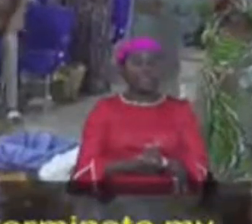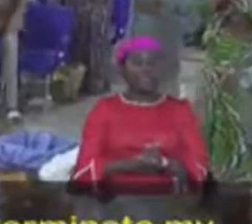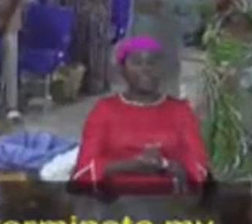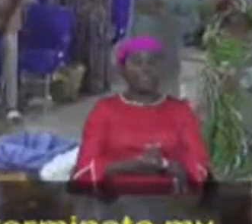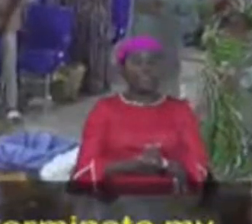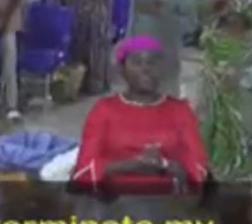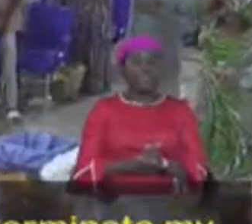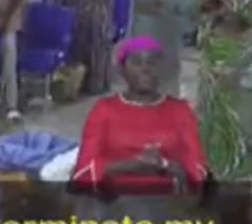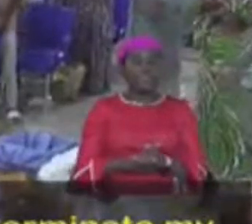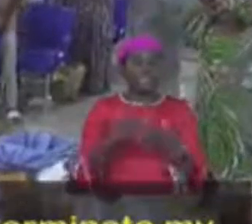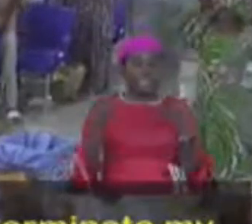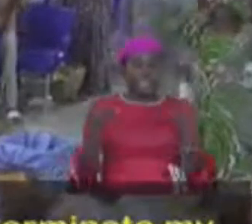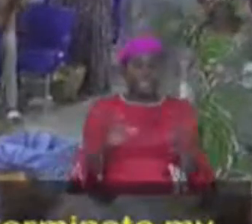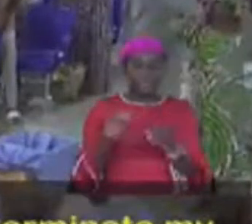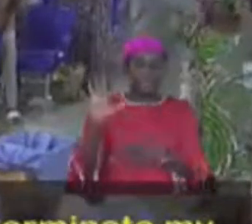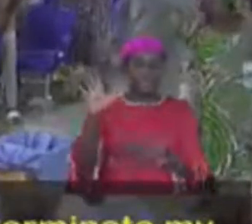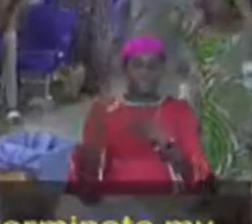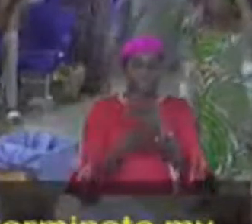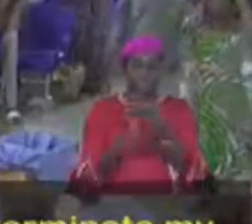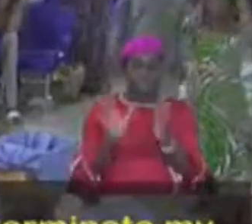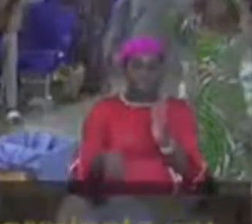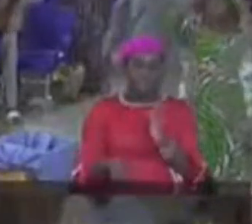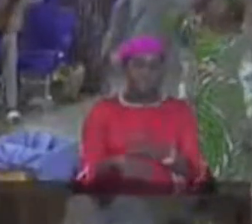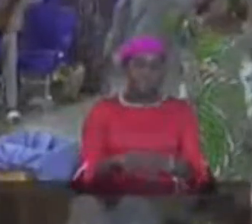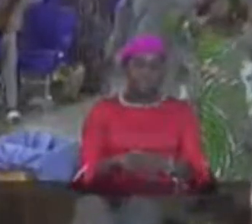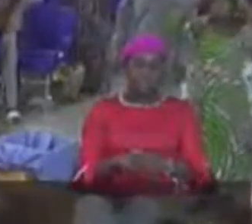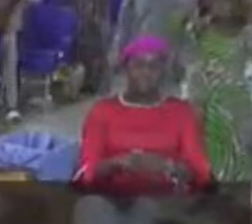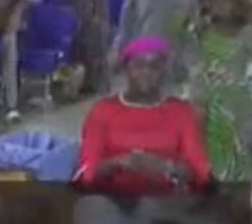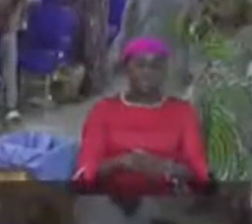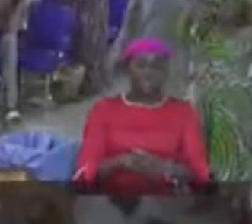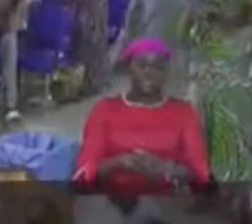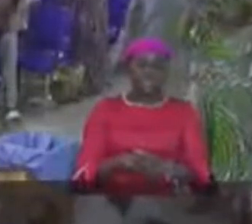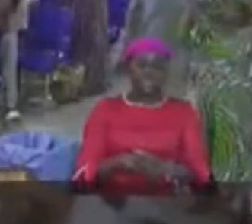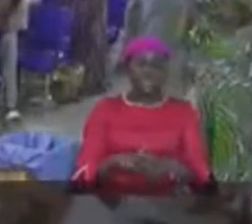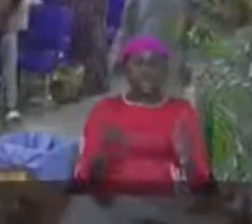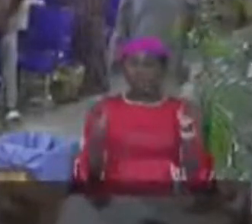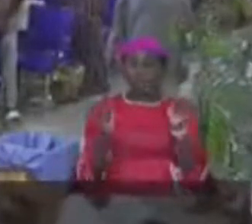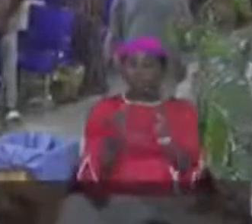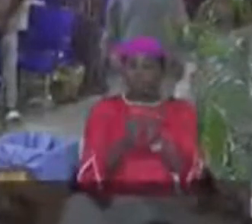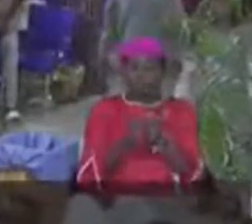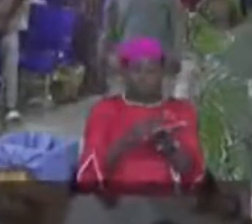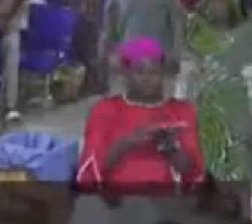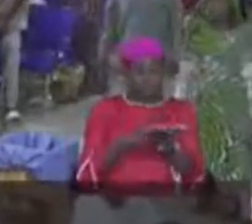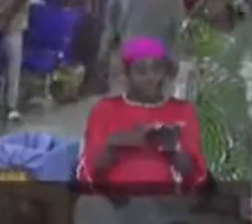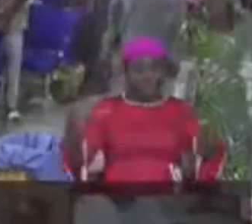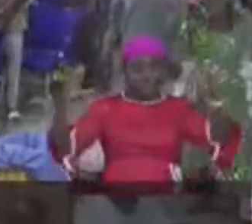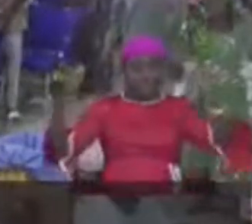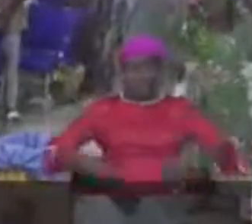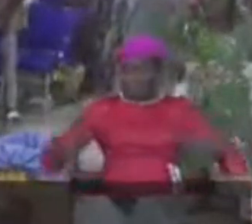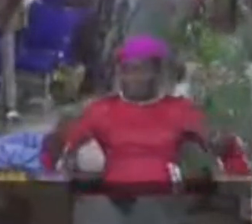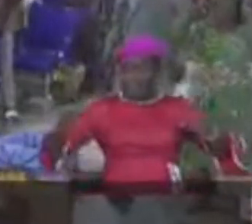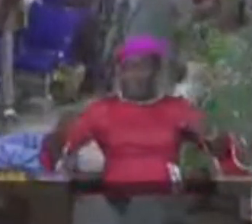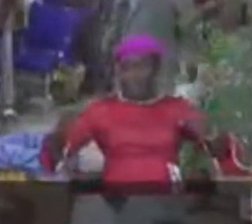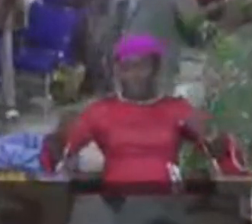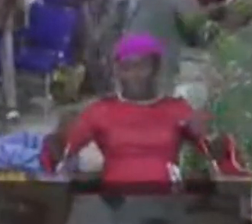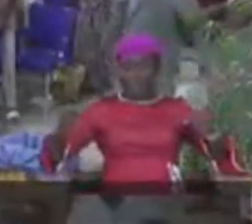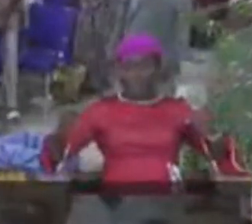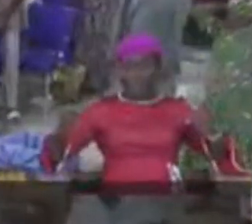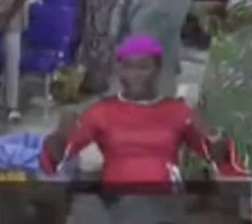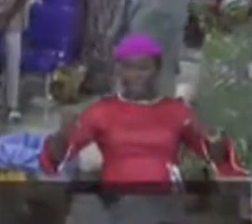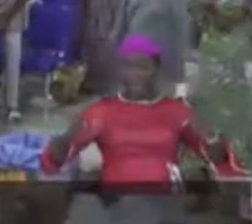You may put your hand down now. Now with holy anger and